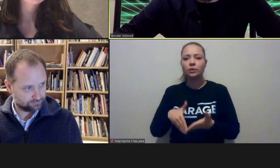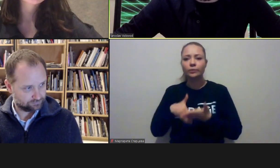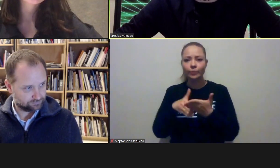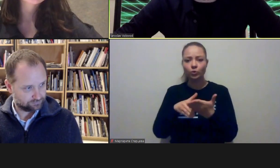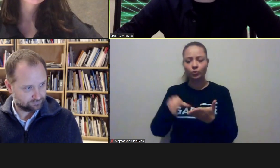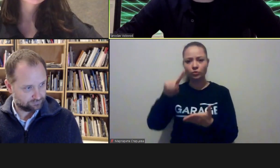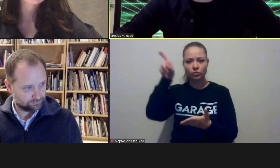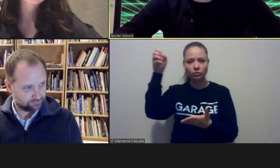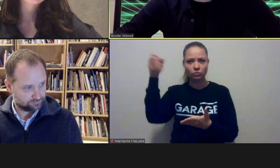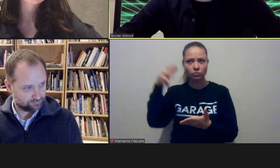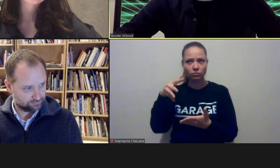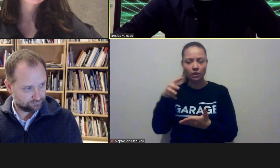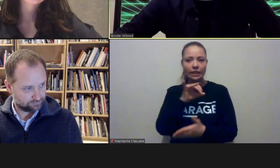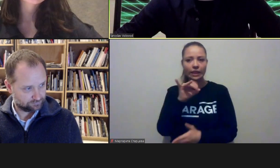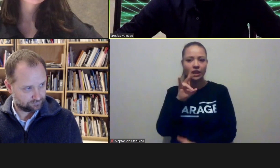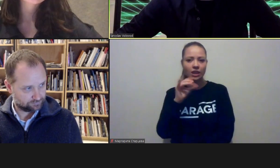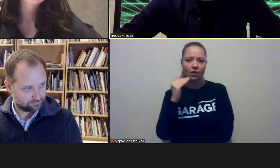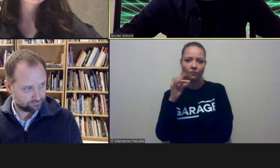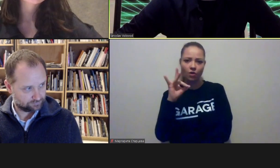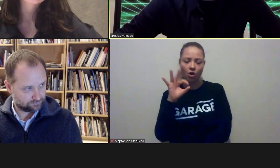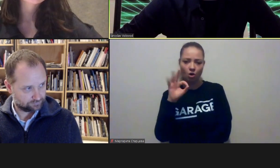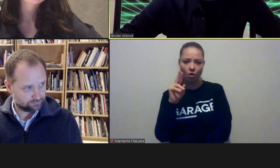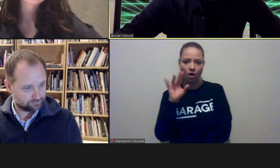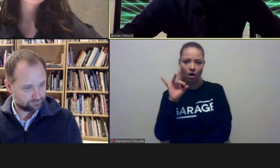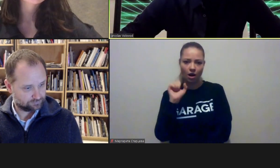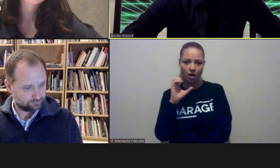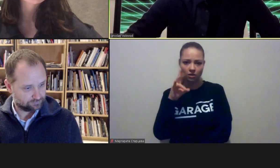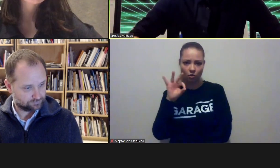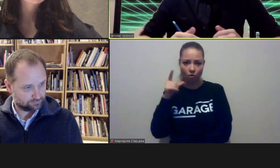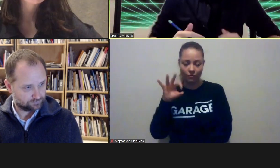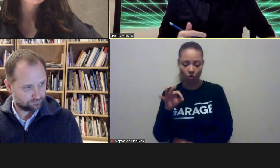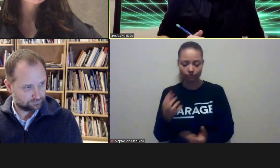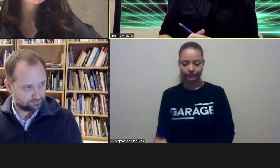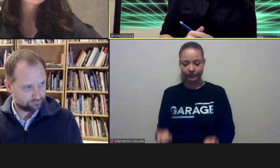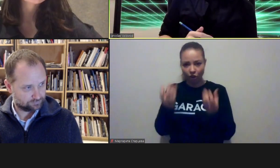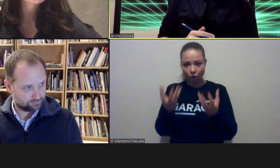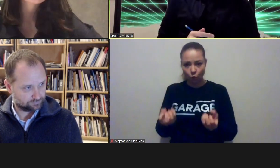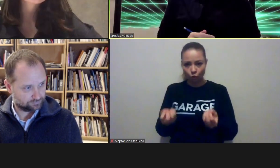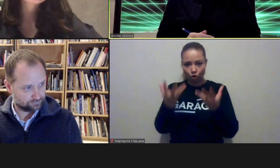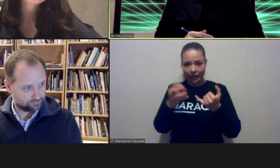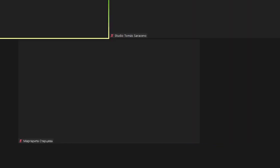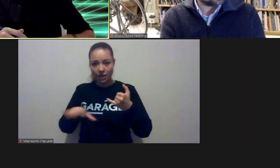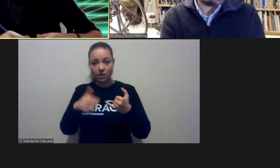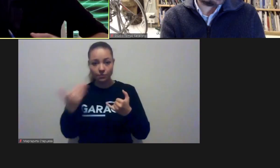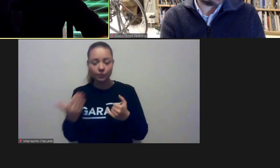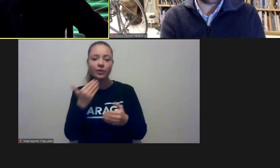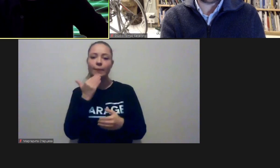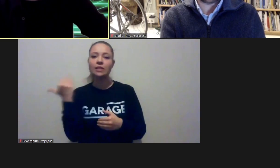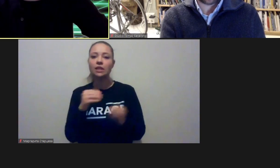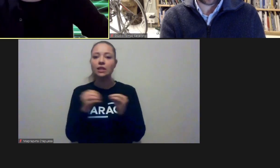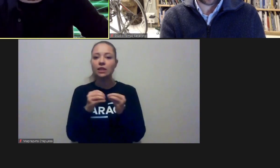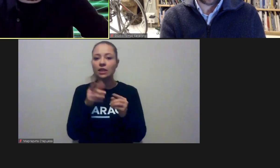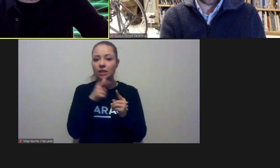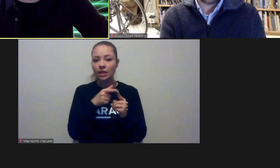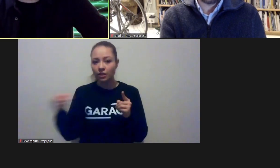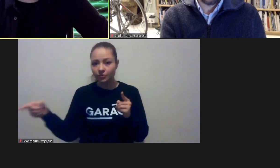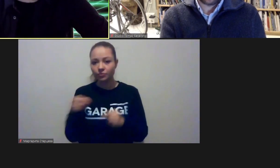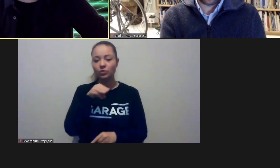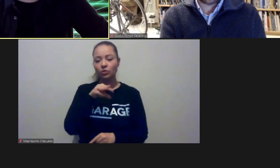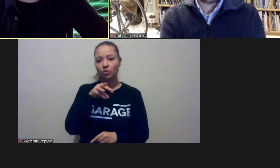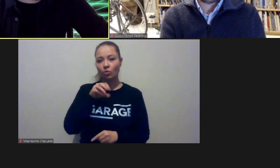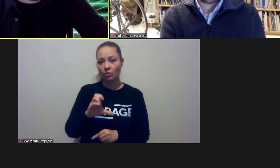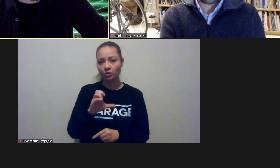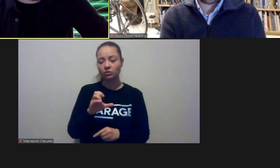of sun's warmth and infrared radiation from Earth. In